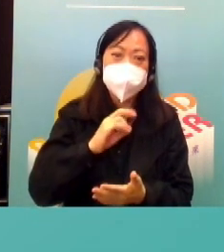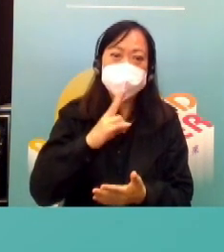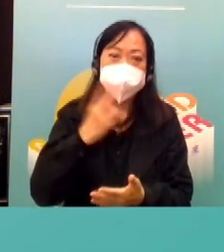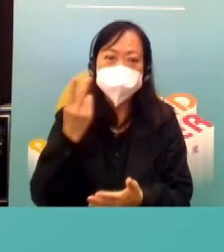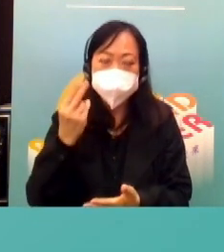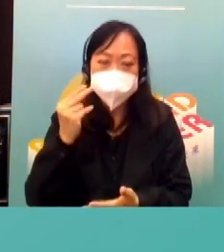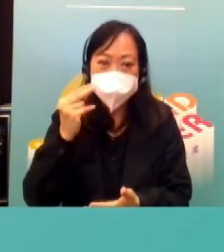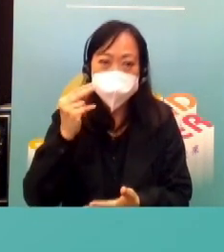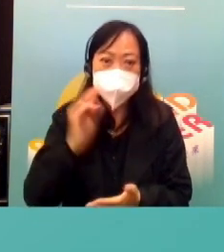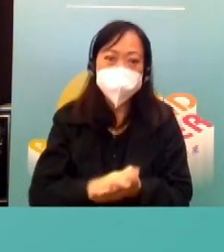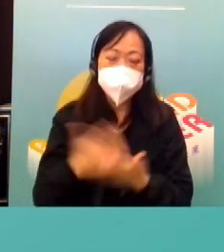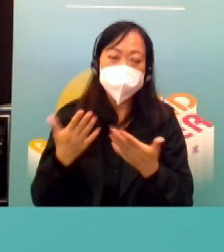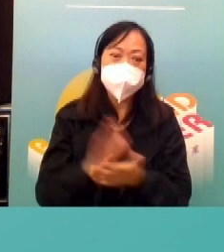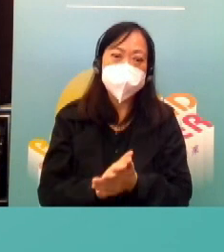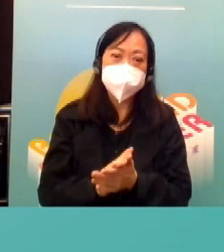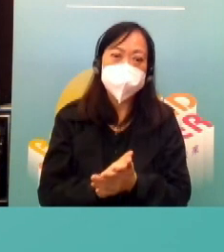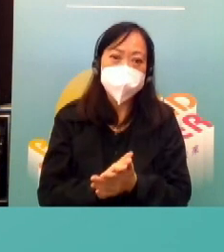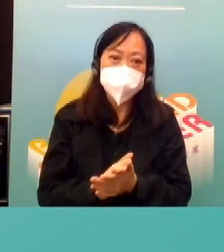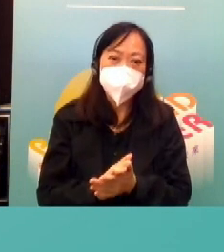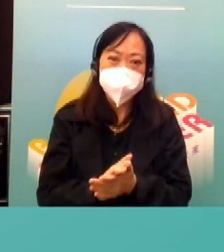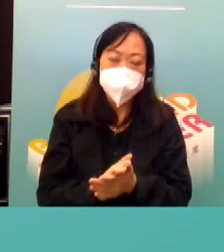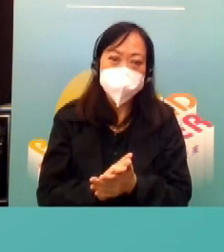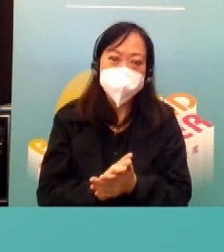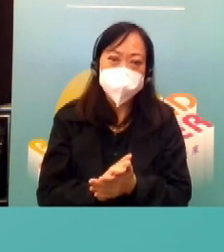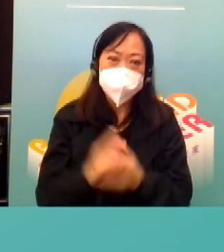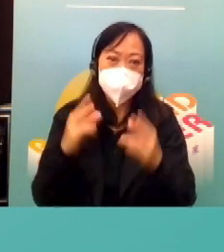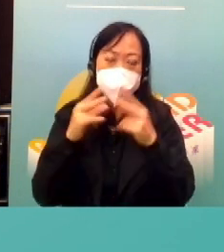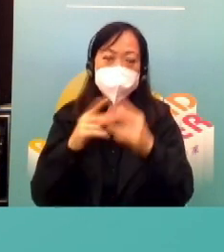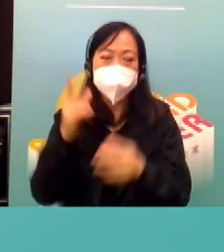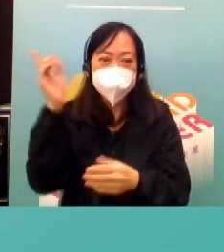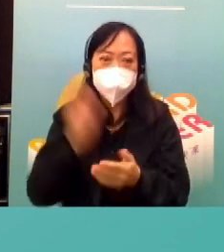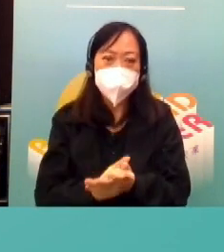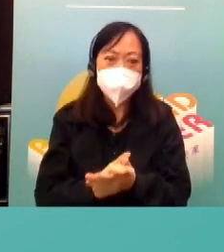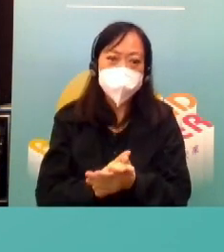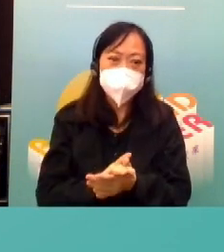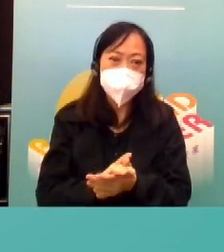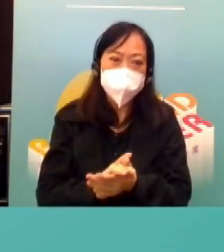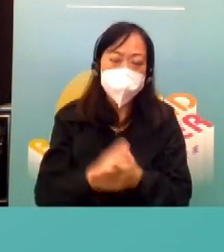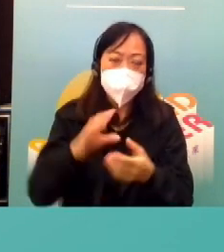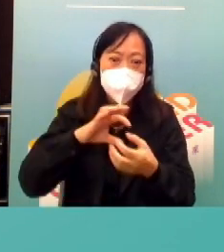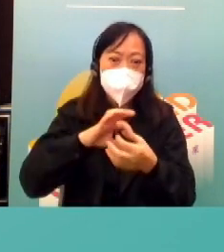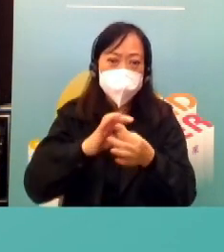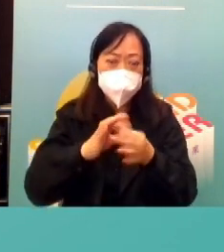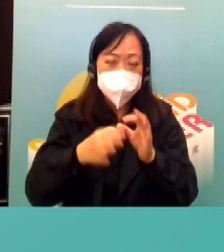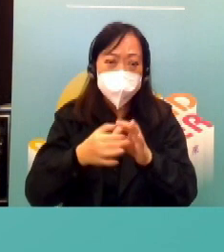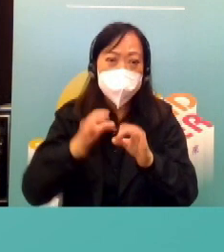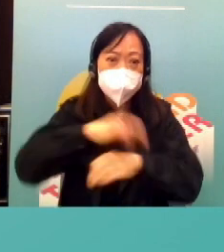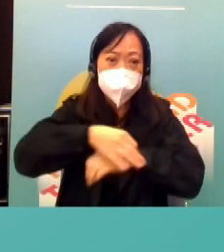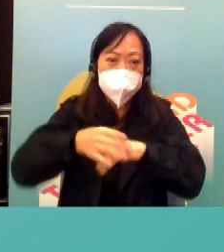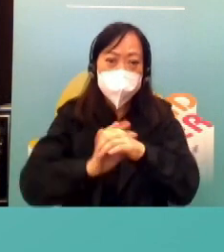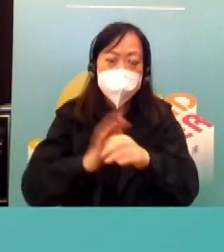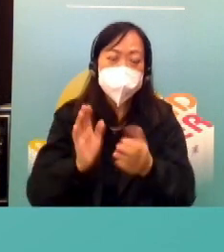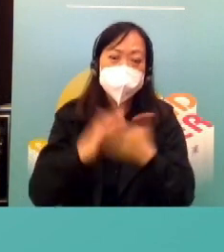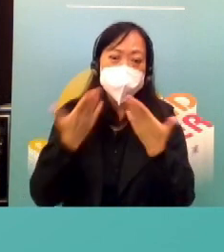they spoke, they contribute, they bring back a lot of information. And we have also a briefing